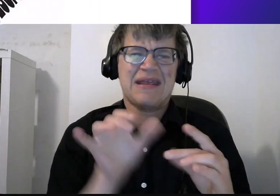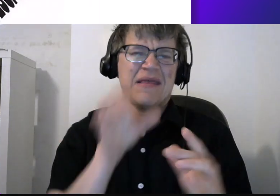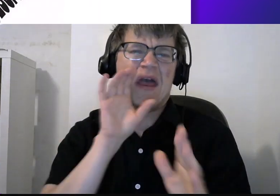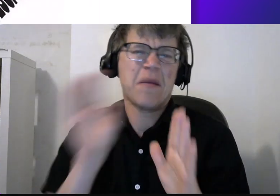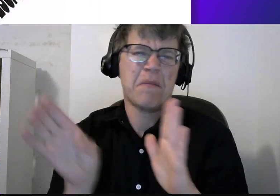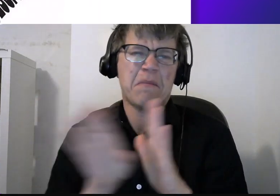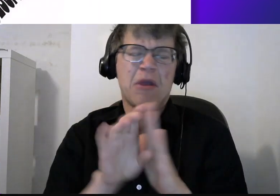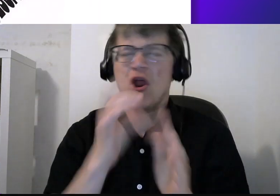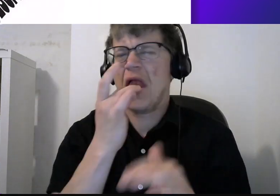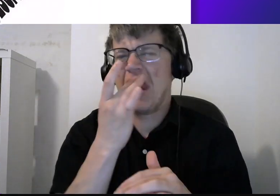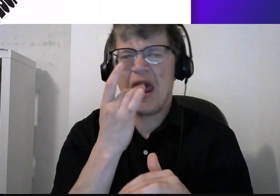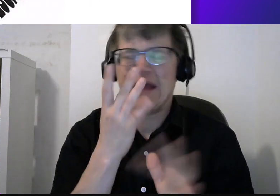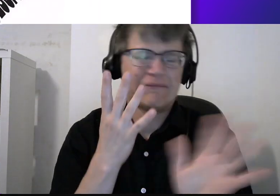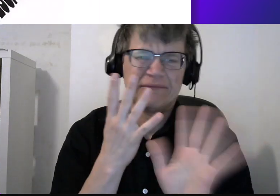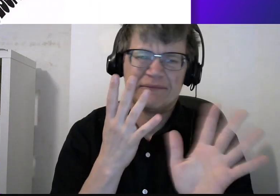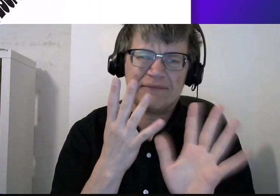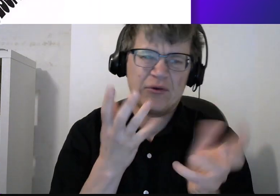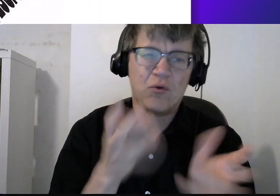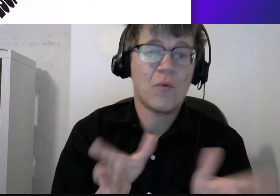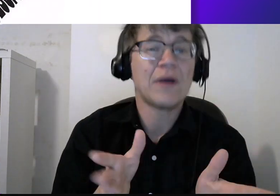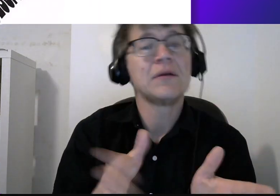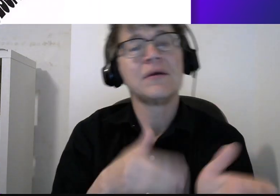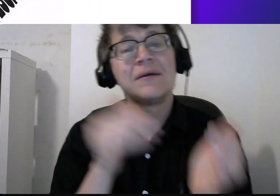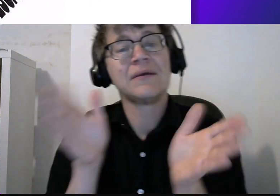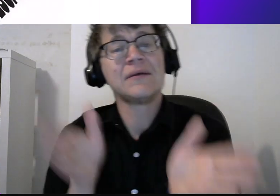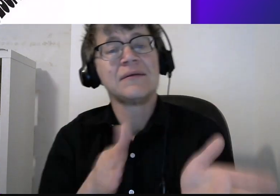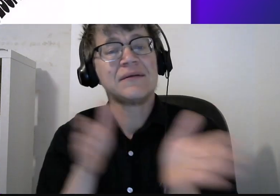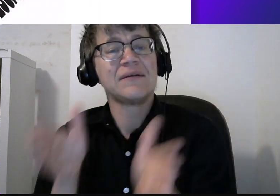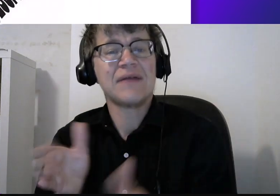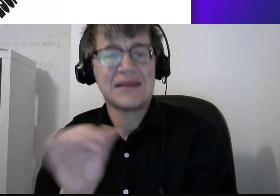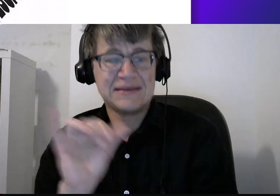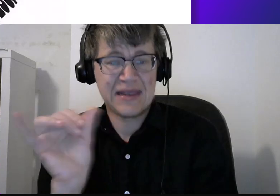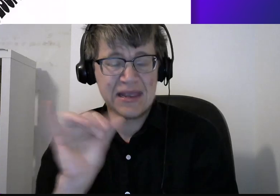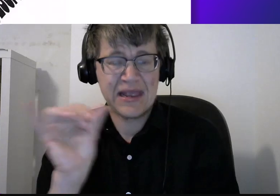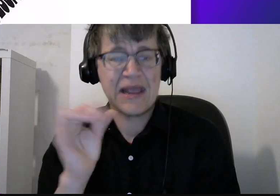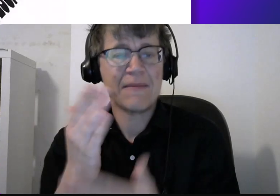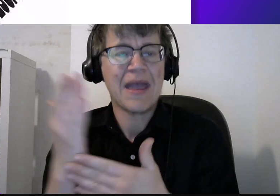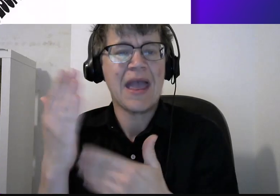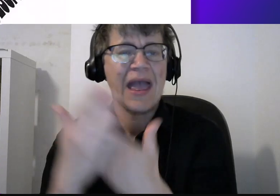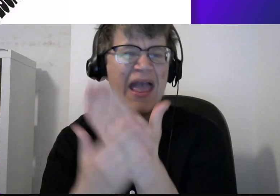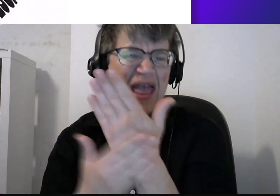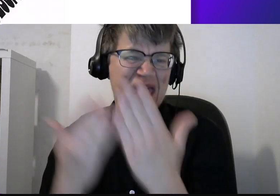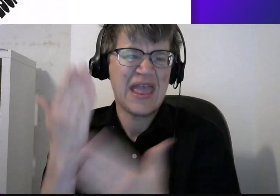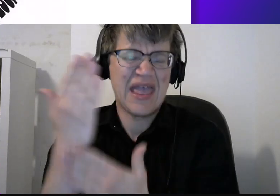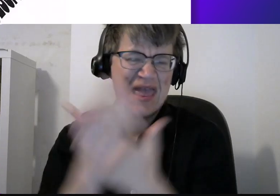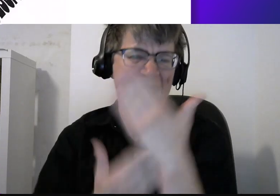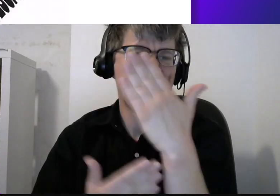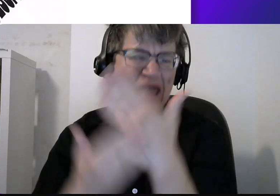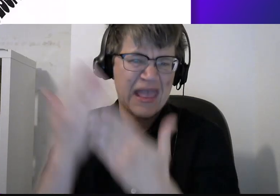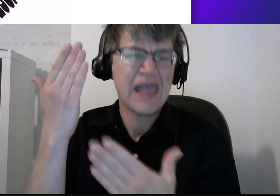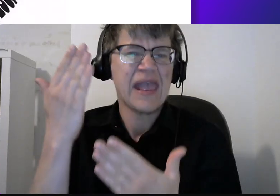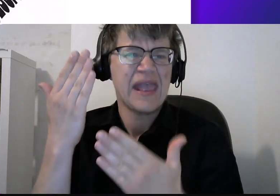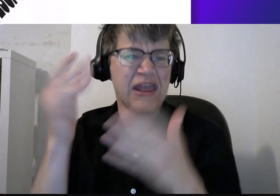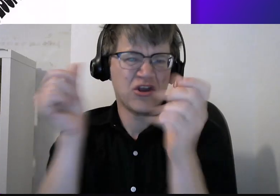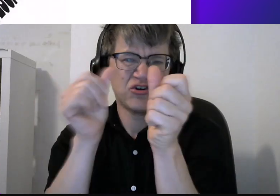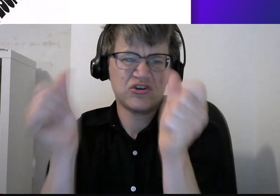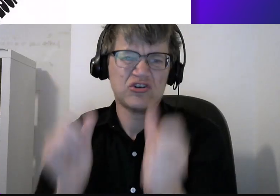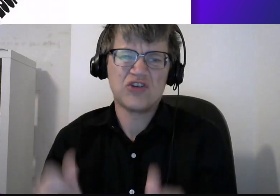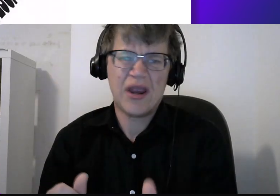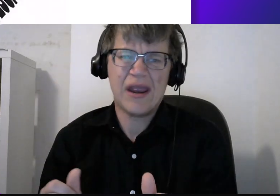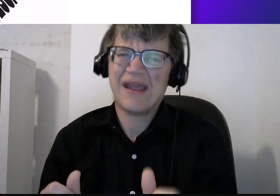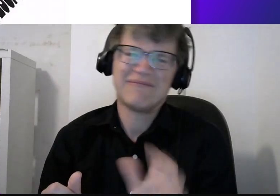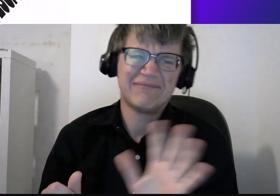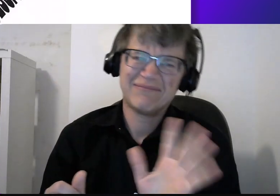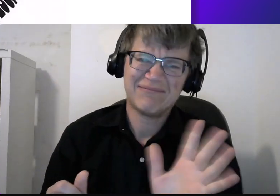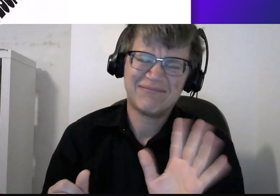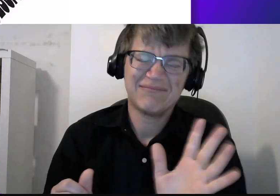Same thing here. You're using the hand to be the driving force. So what we want to do is have the typography be the